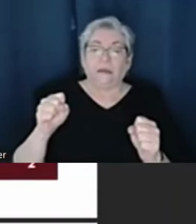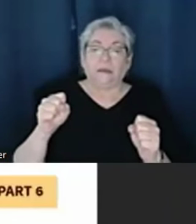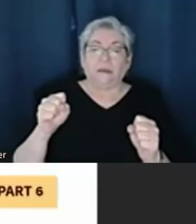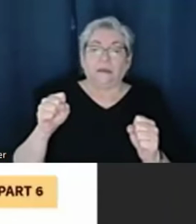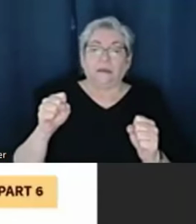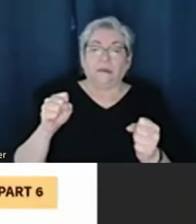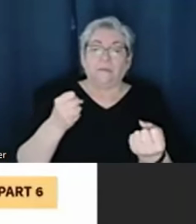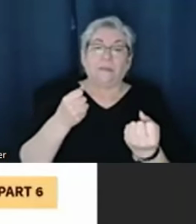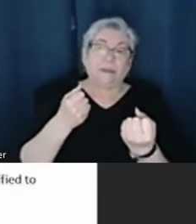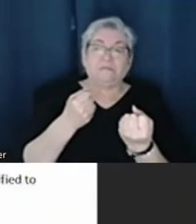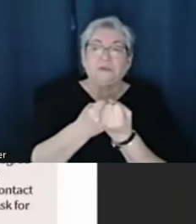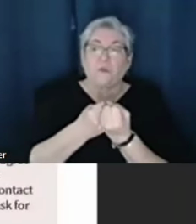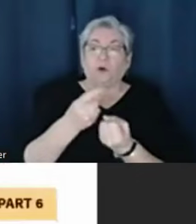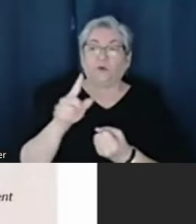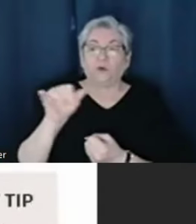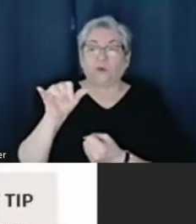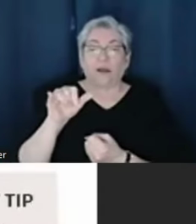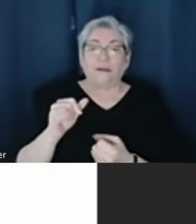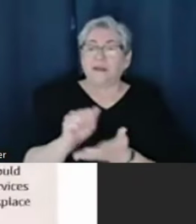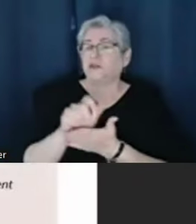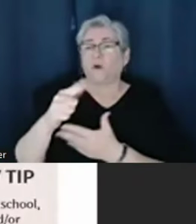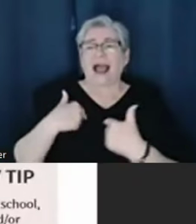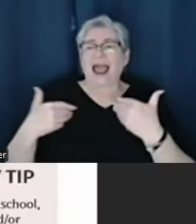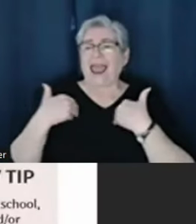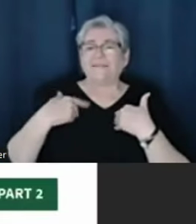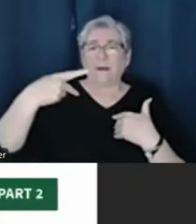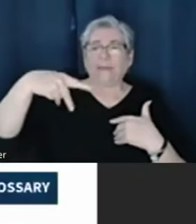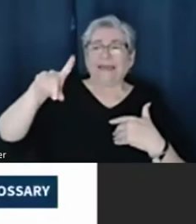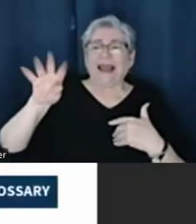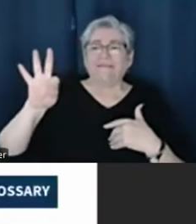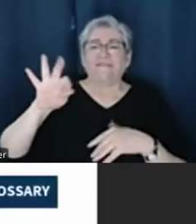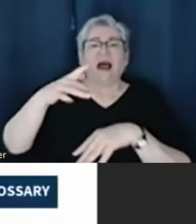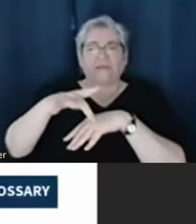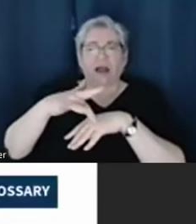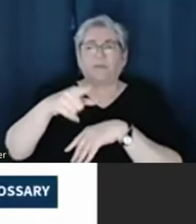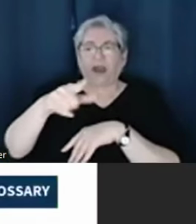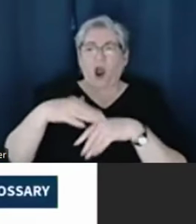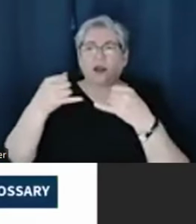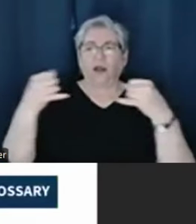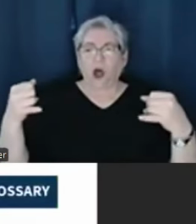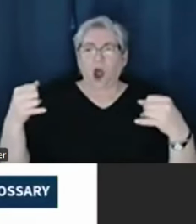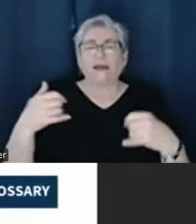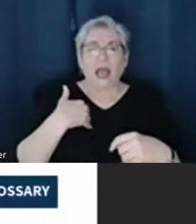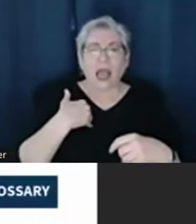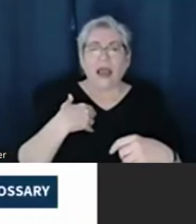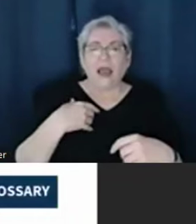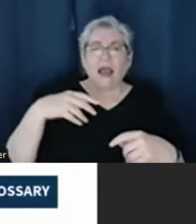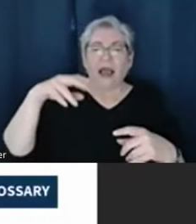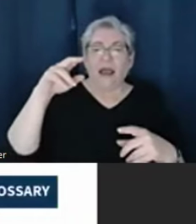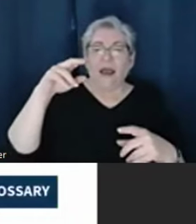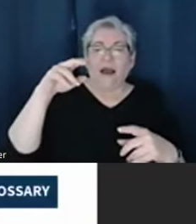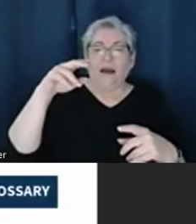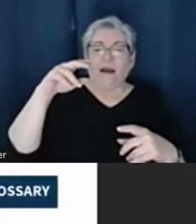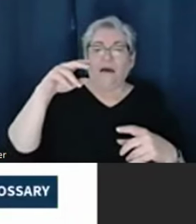That's roughly all I have. I know that the PDF will be available online. There's also an HTML version